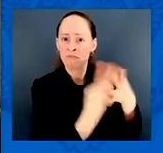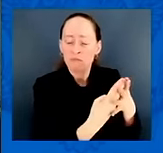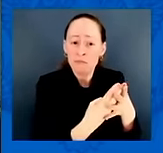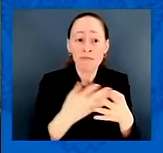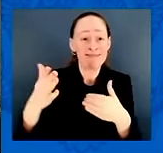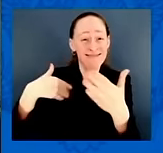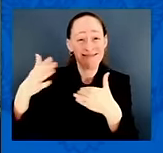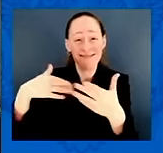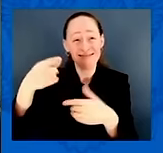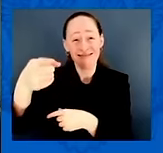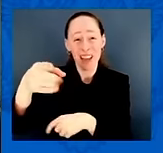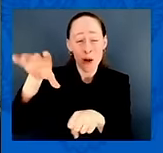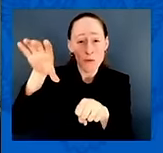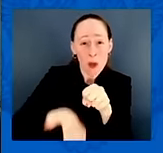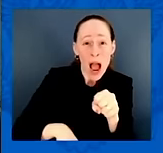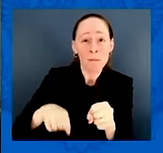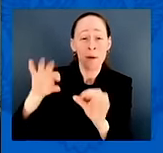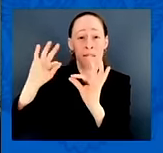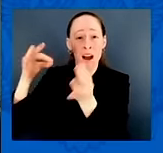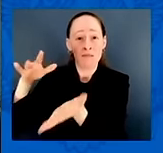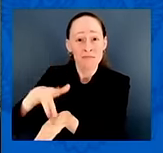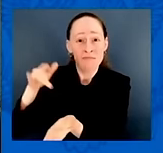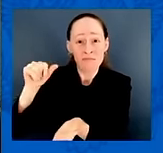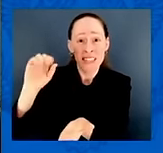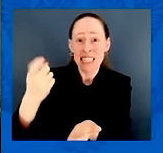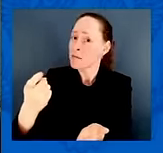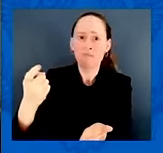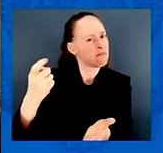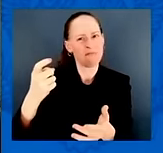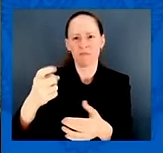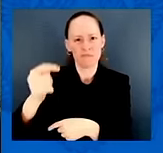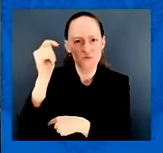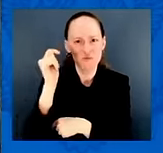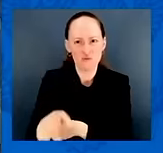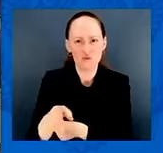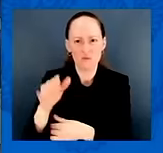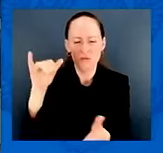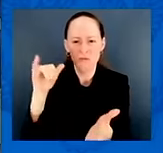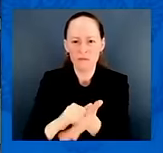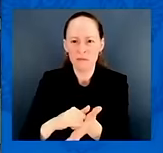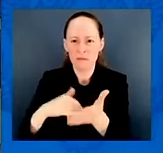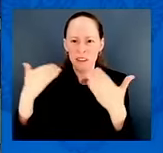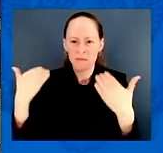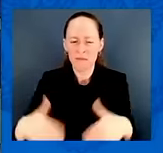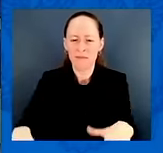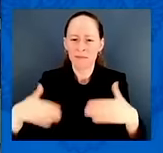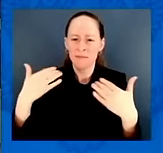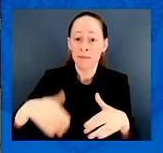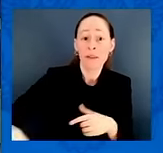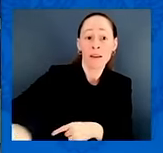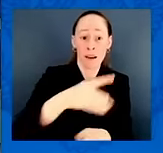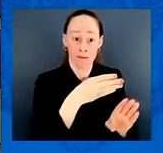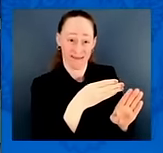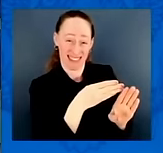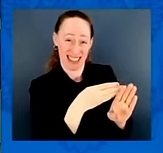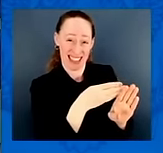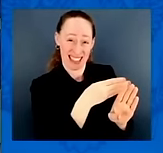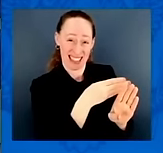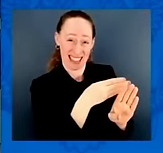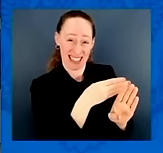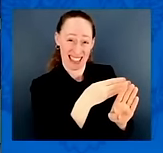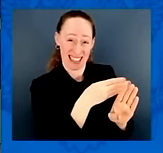chamber and my predecessor are promising to pass a national ban on reproductive freedom. My God, what freedom else would you take